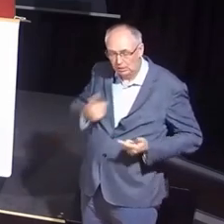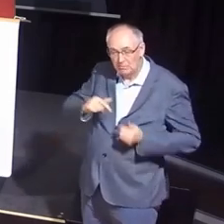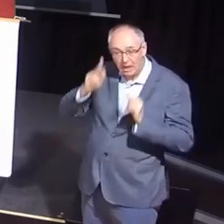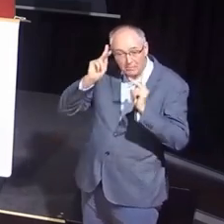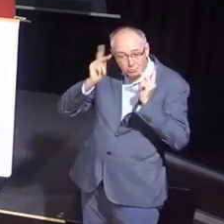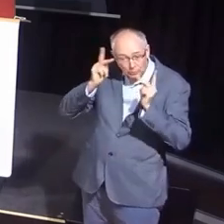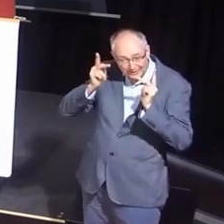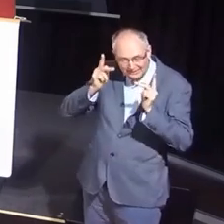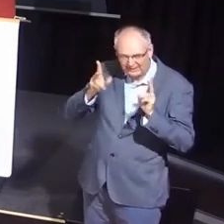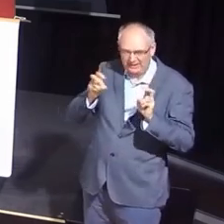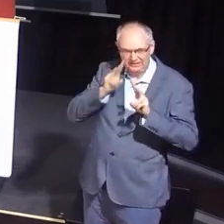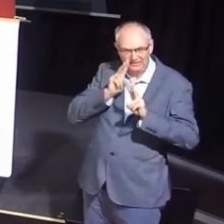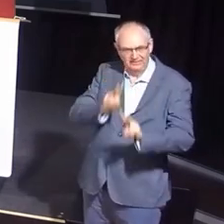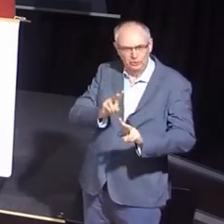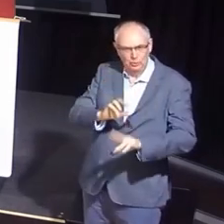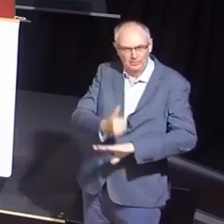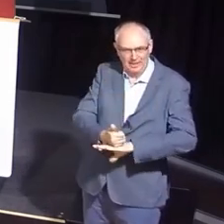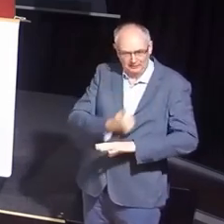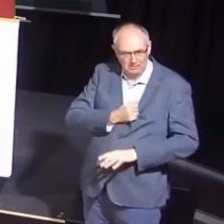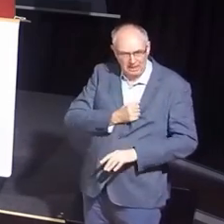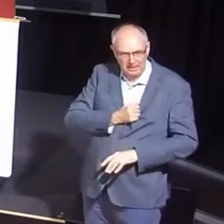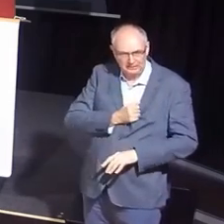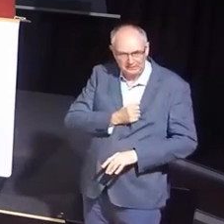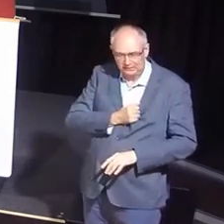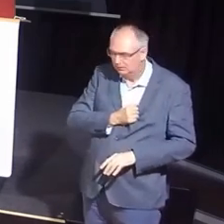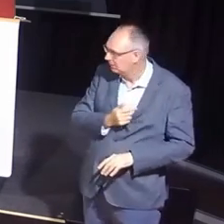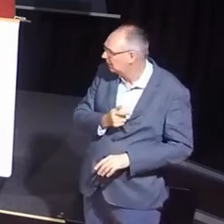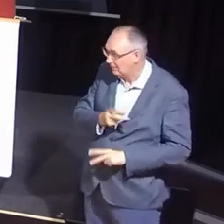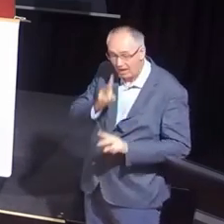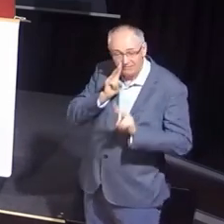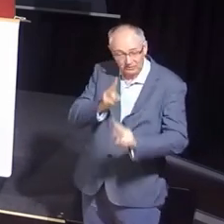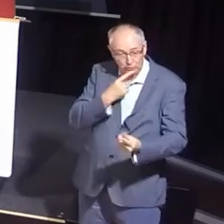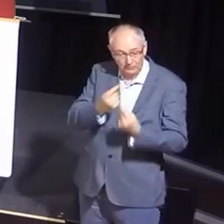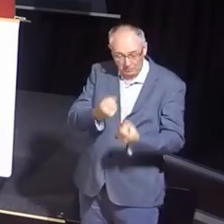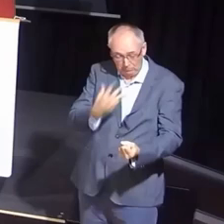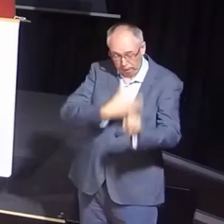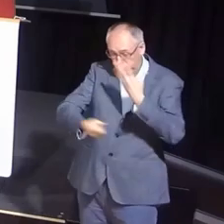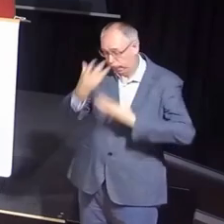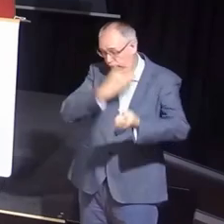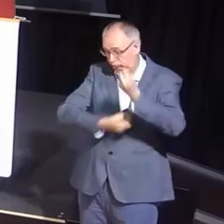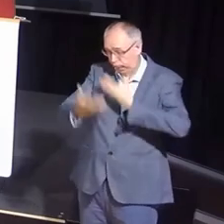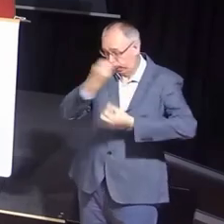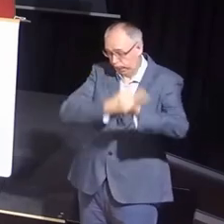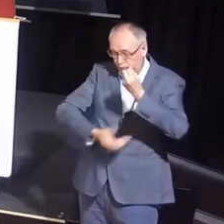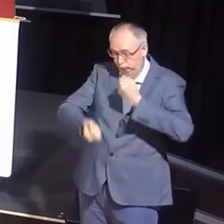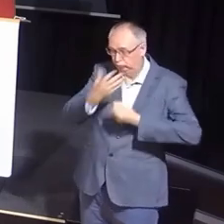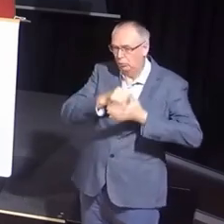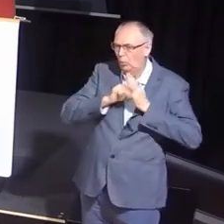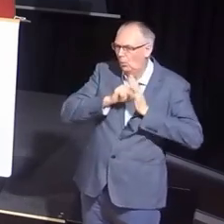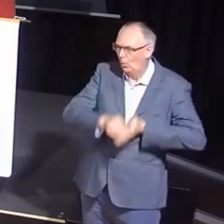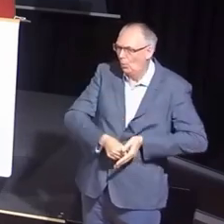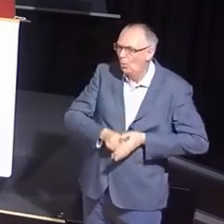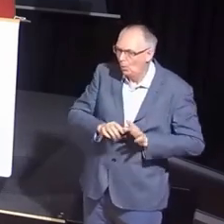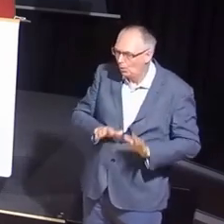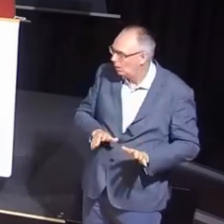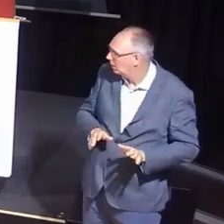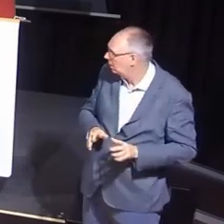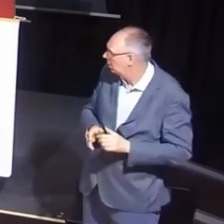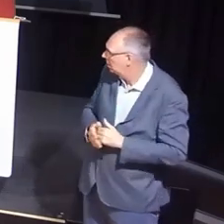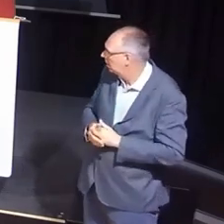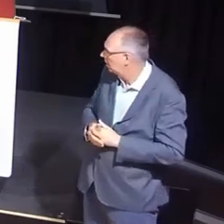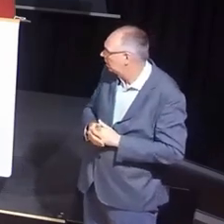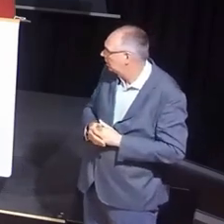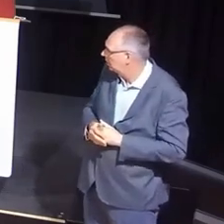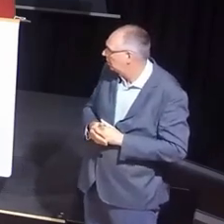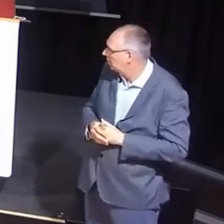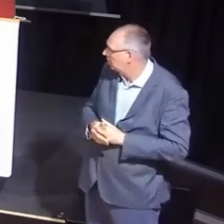very visually based. So when I'm being bombarded with visual information, it's really overwhelming. And it will, the joke that I like